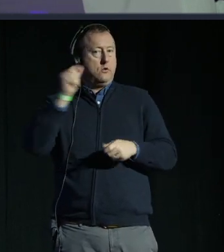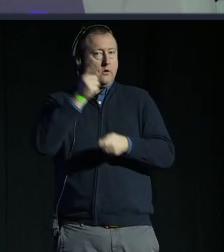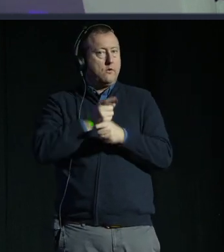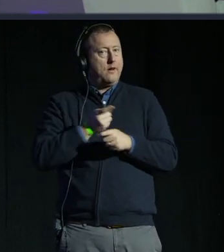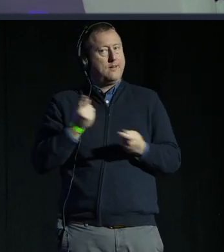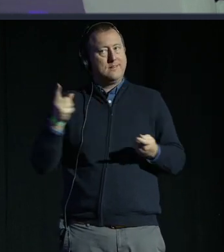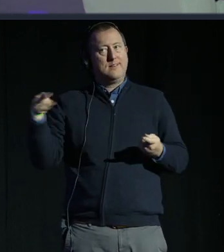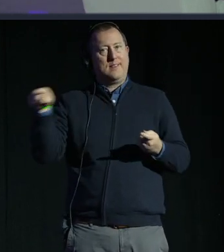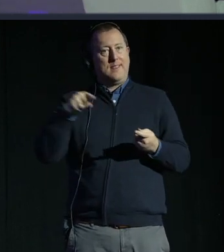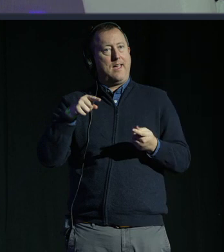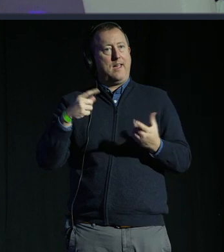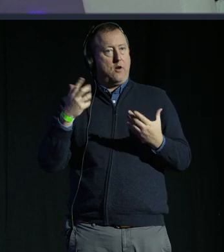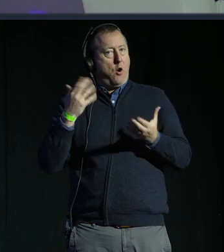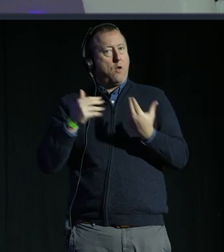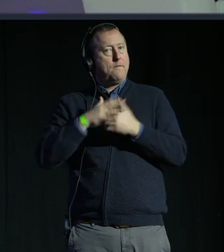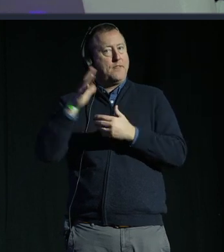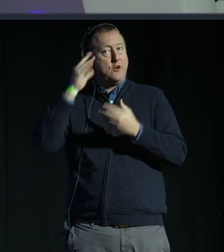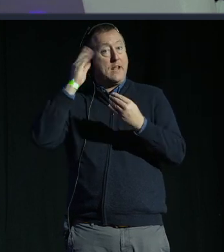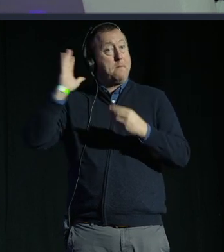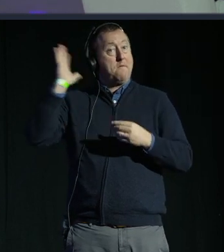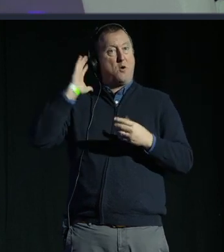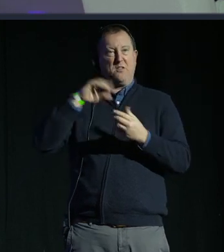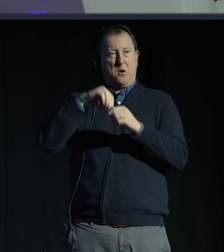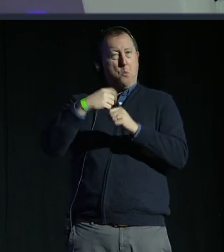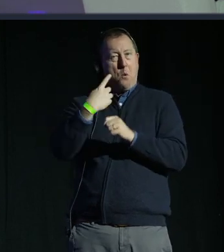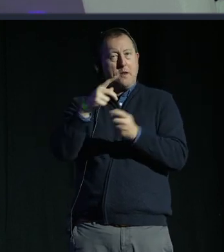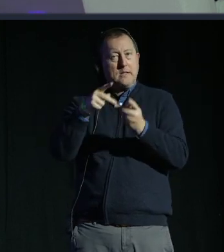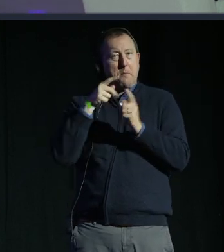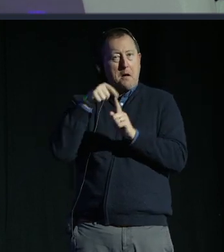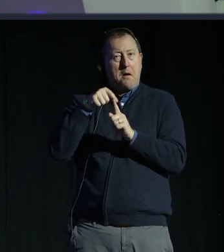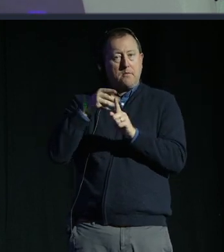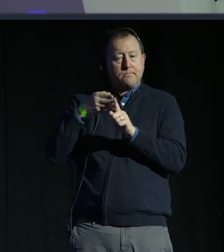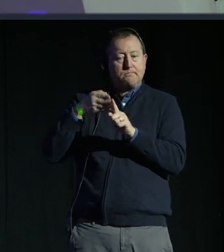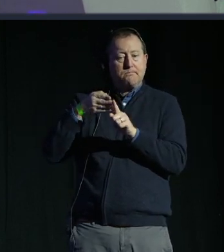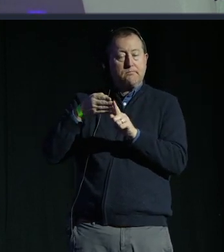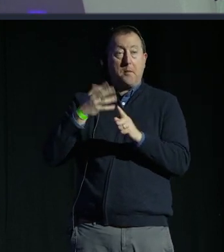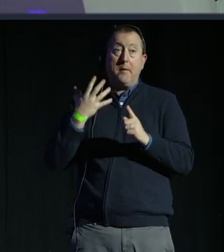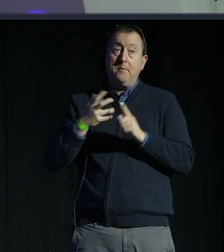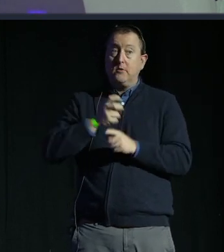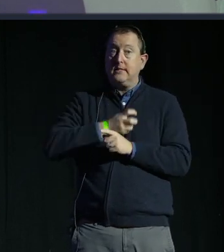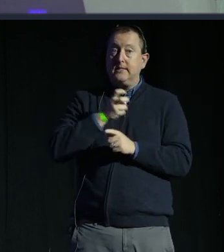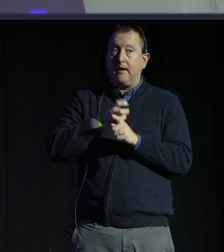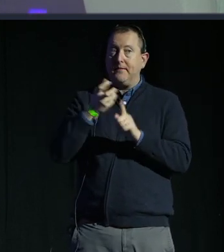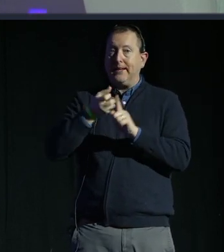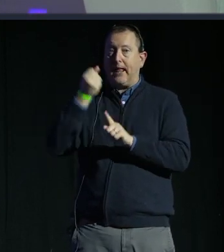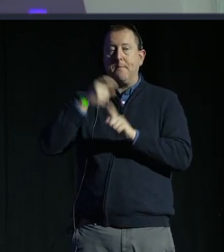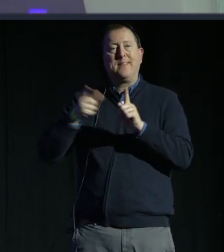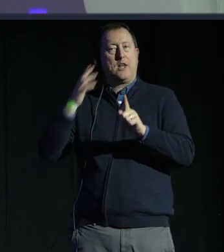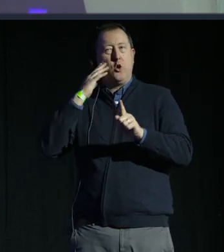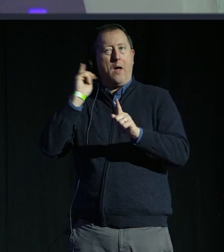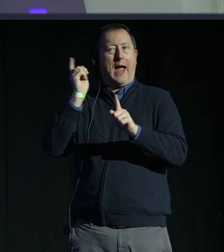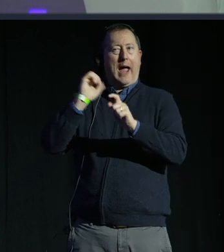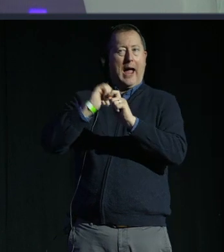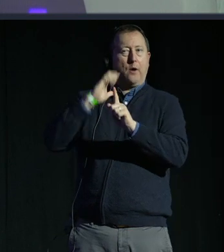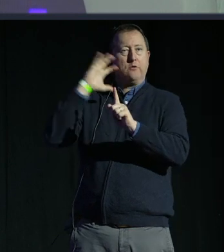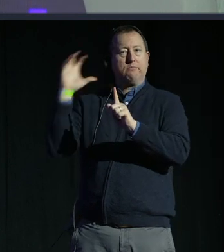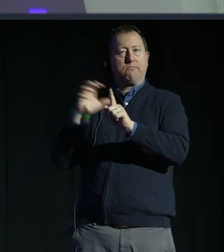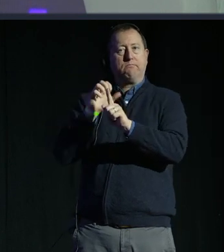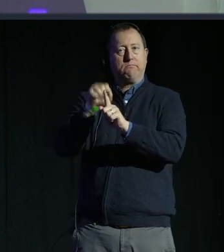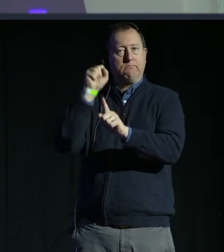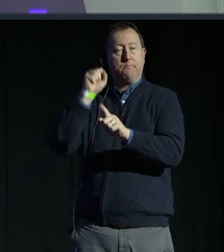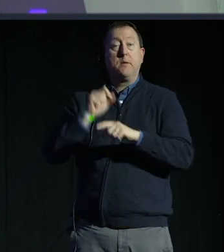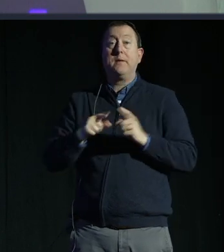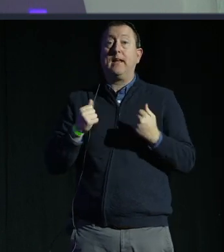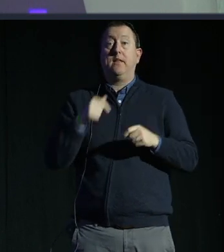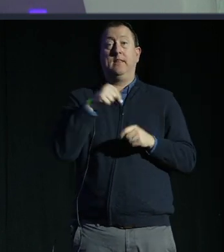from a world where all their data was in one spot and they knew how to, even if it was difficult, knew how to get to the data warehouse. In this model, you're gonna